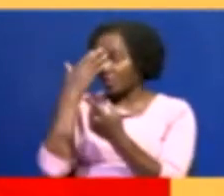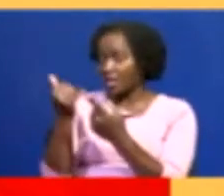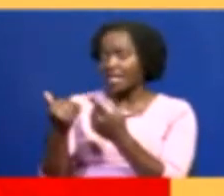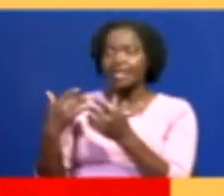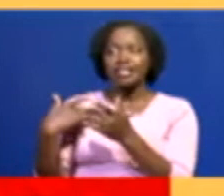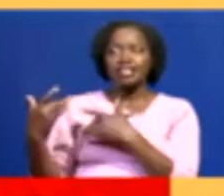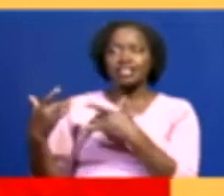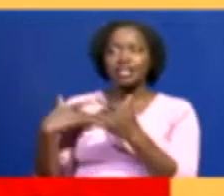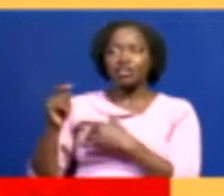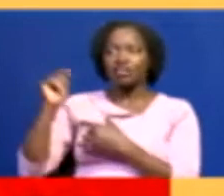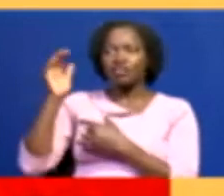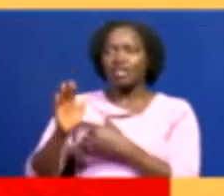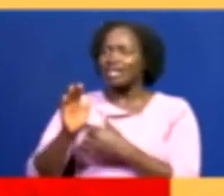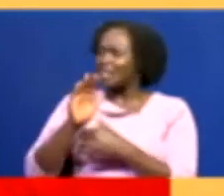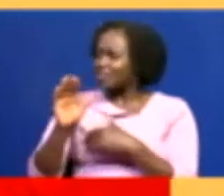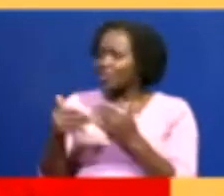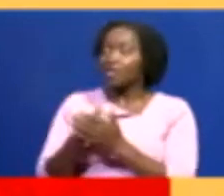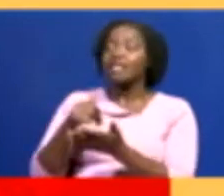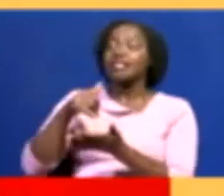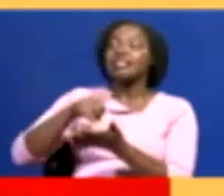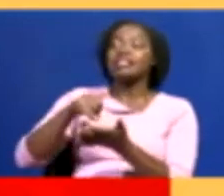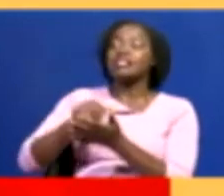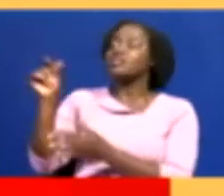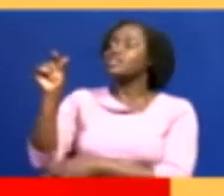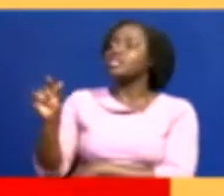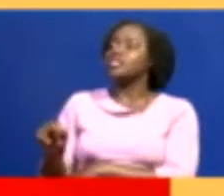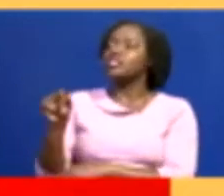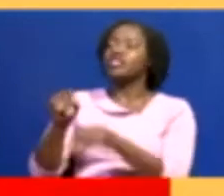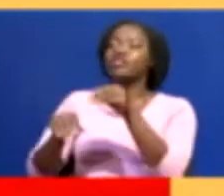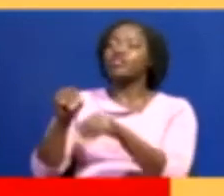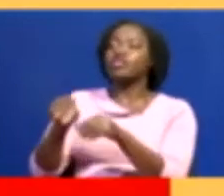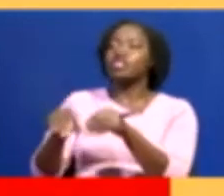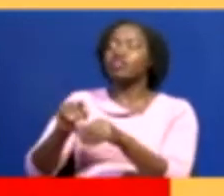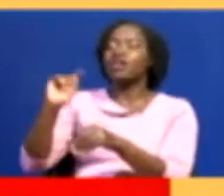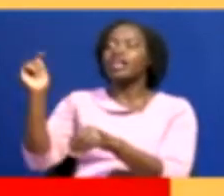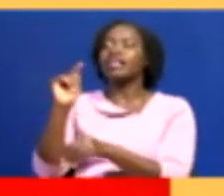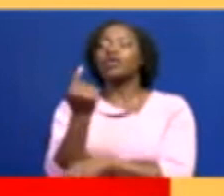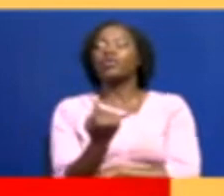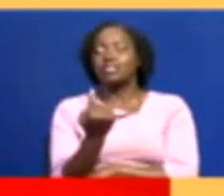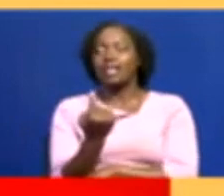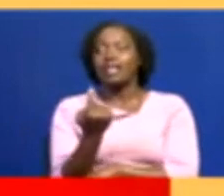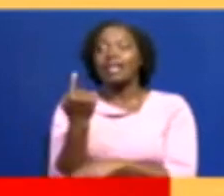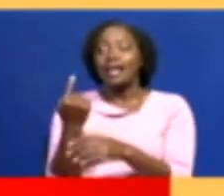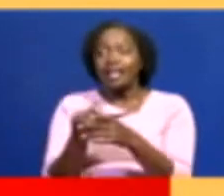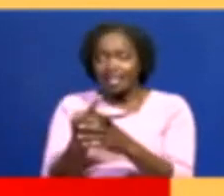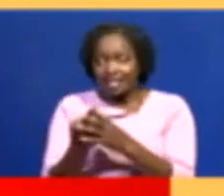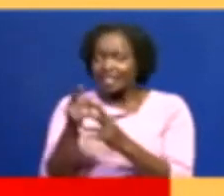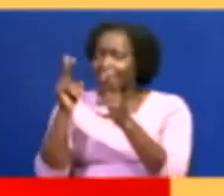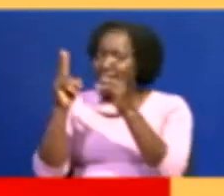concern for every Kenya, including the regions which voted for Kenya Kwanza. Okay. Then there's